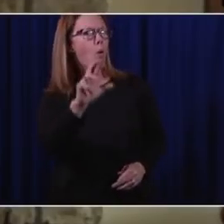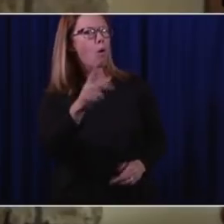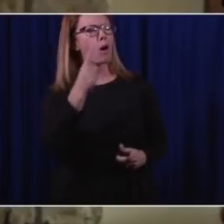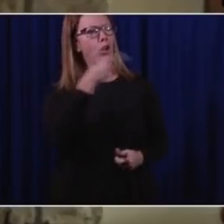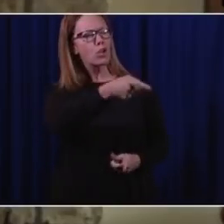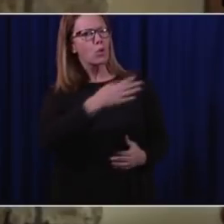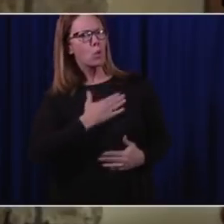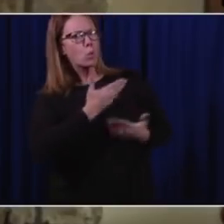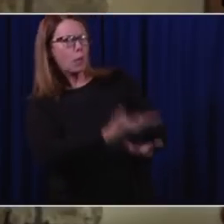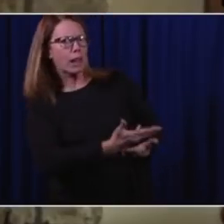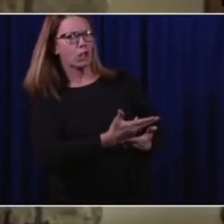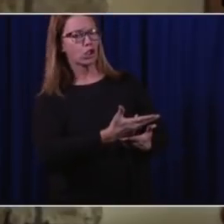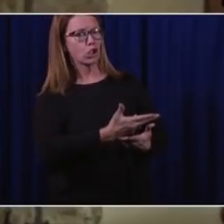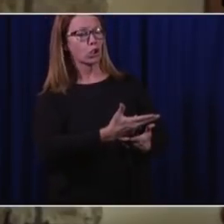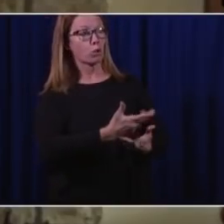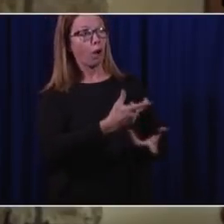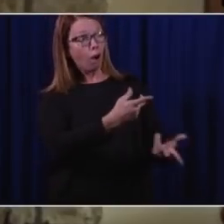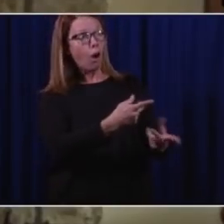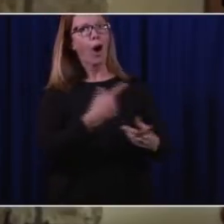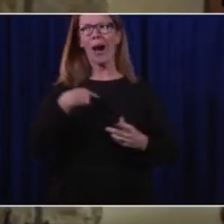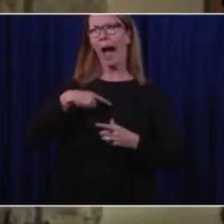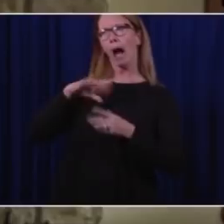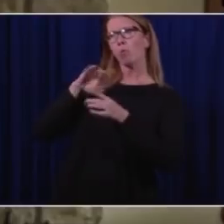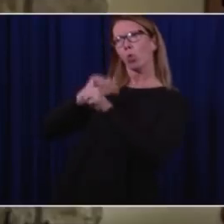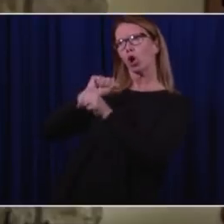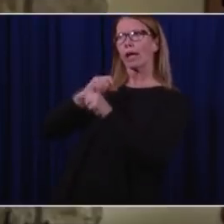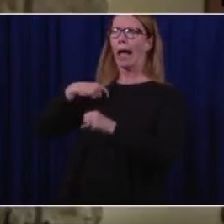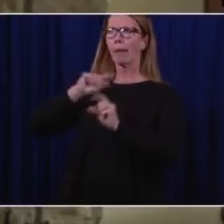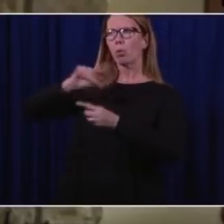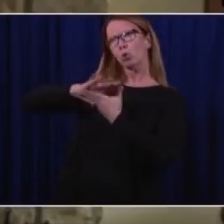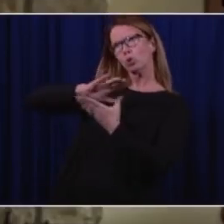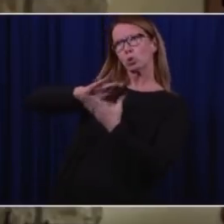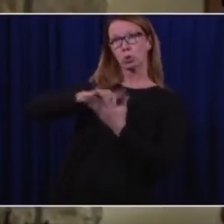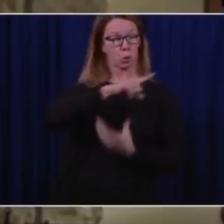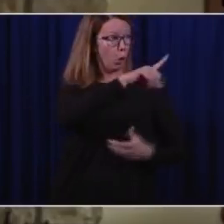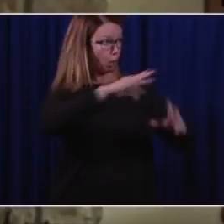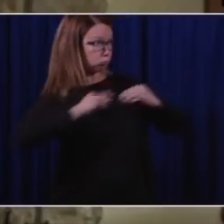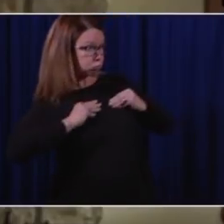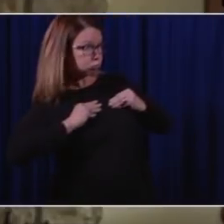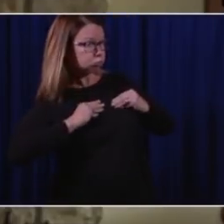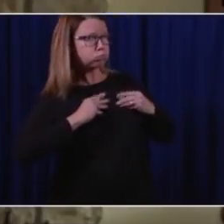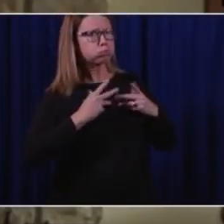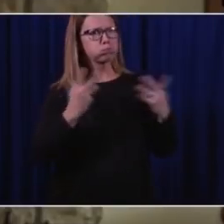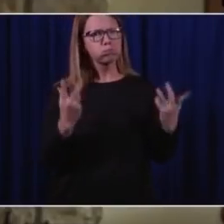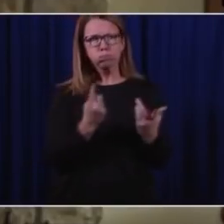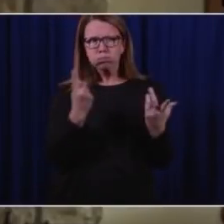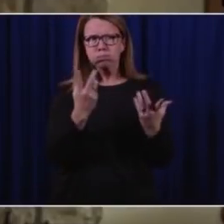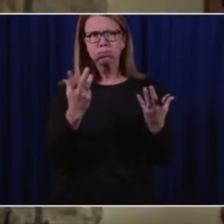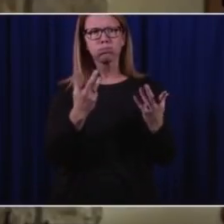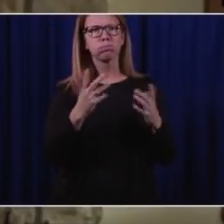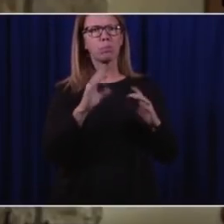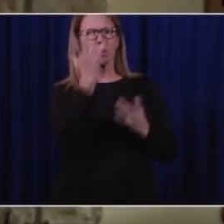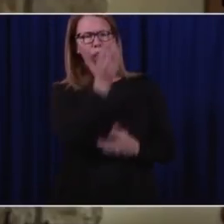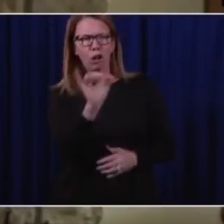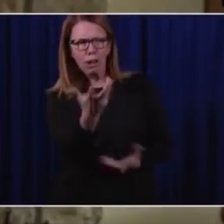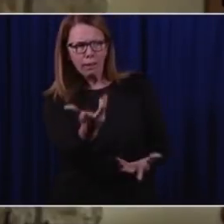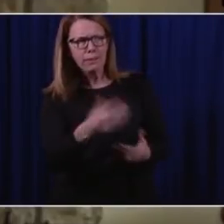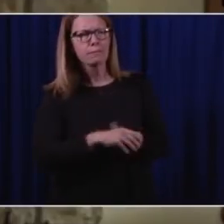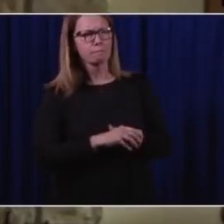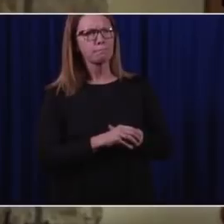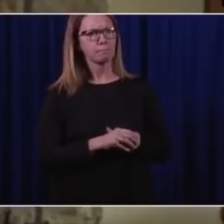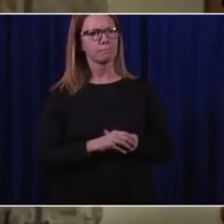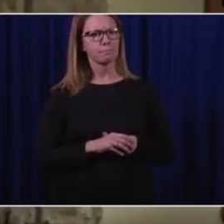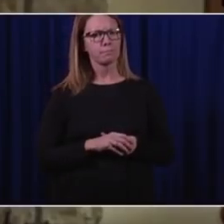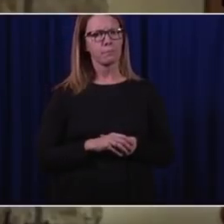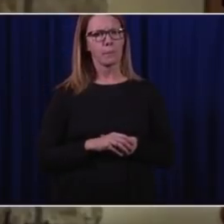be willing to take someone's word at the fact that they are, in fact, headed someplace where maybe they should be? It should be